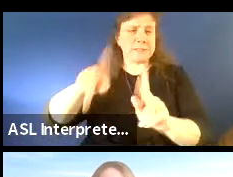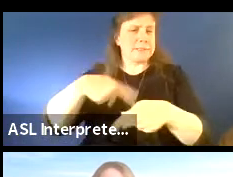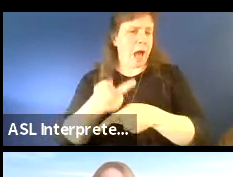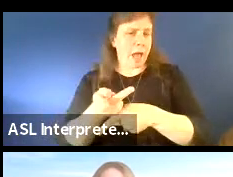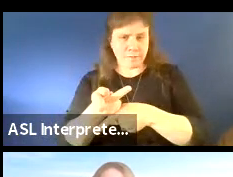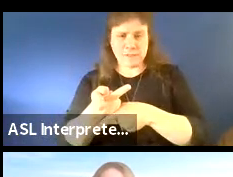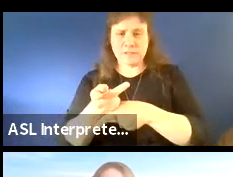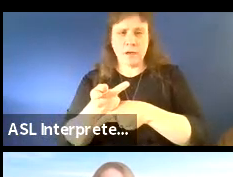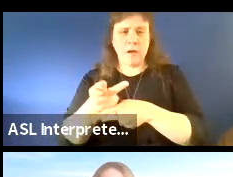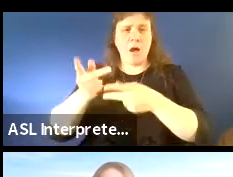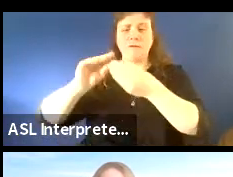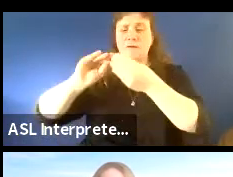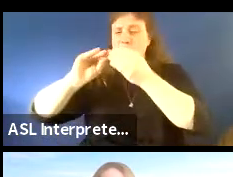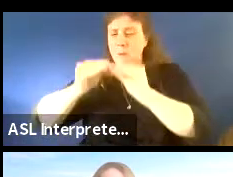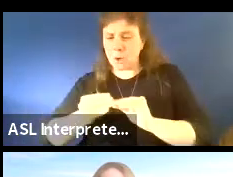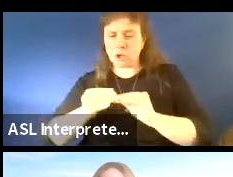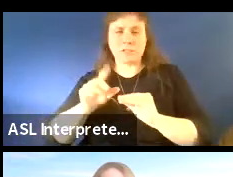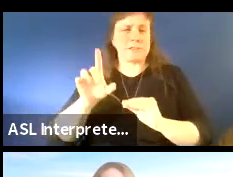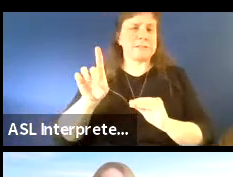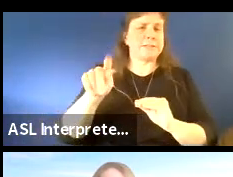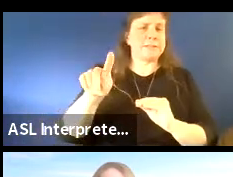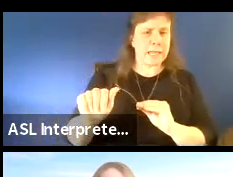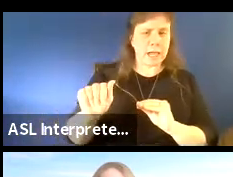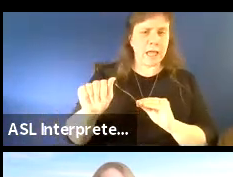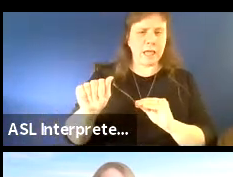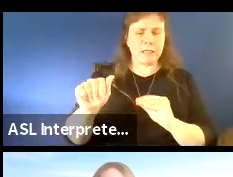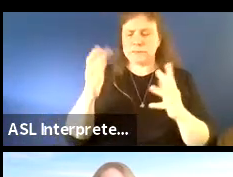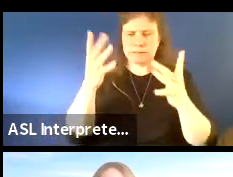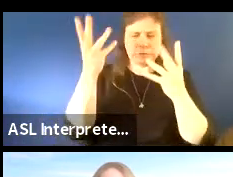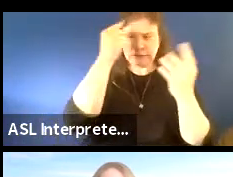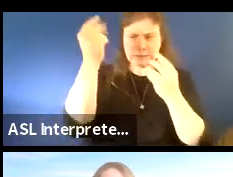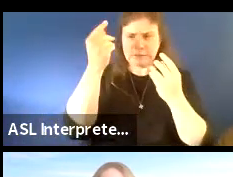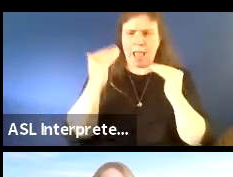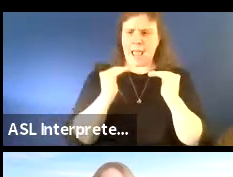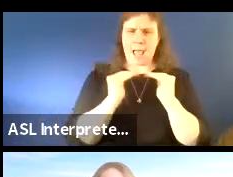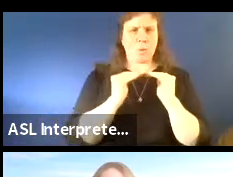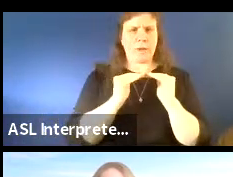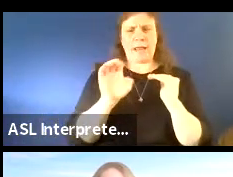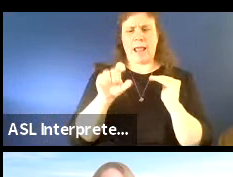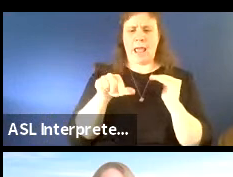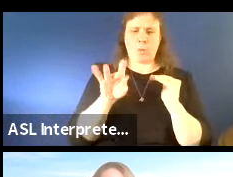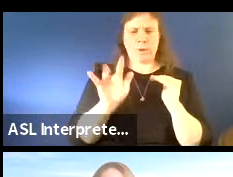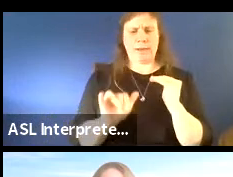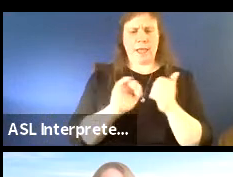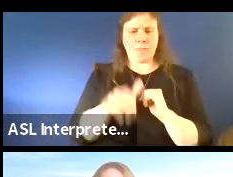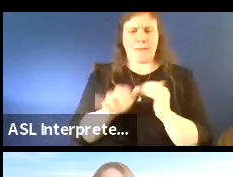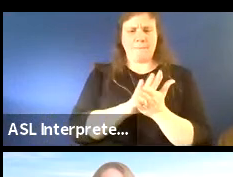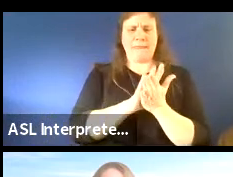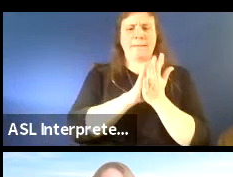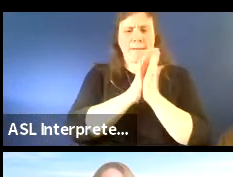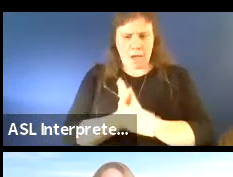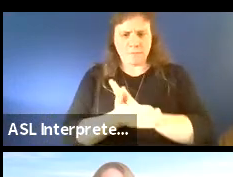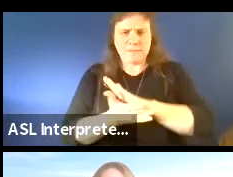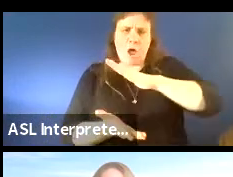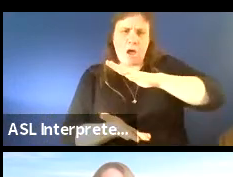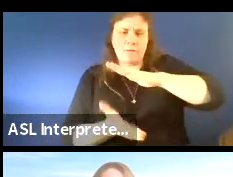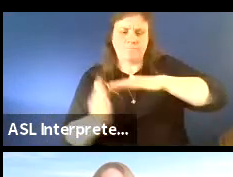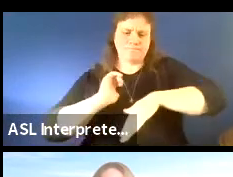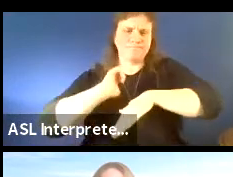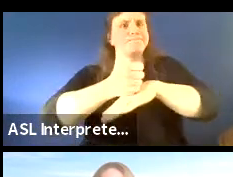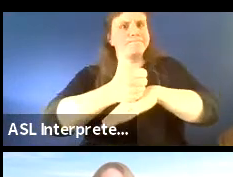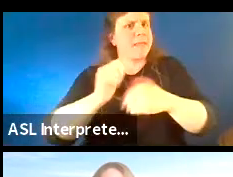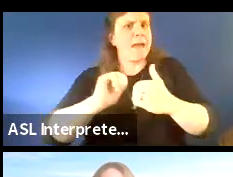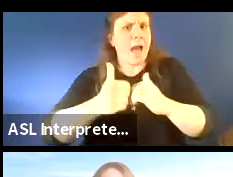data when we're thinking about operationalizing equity. And I want to, I'm